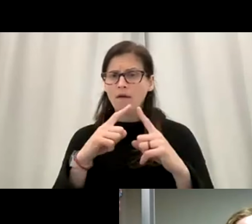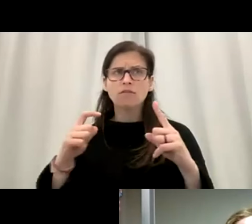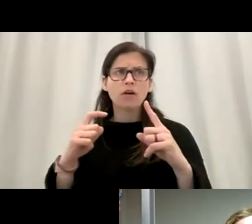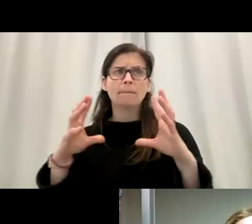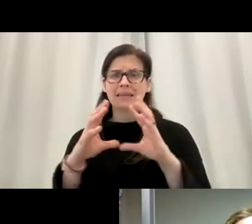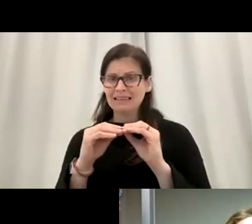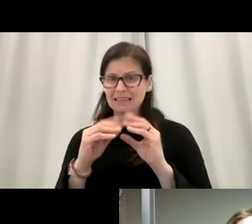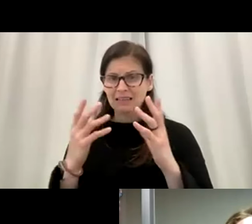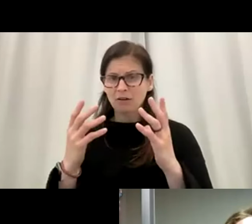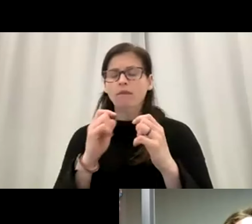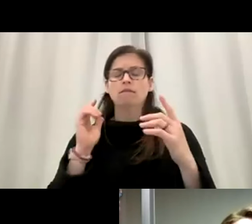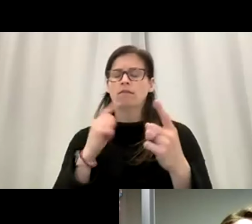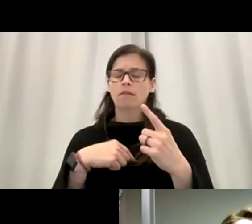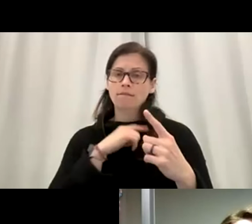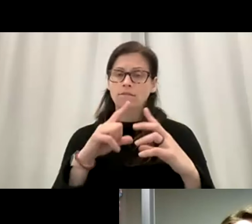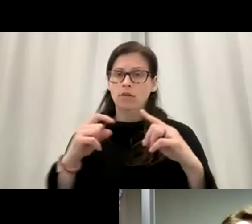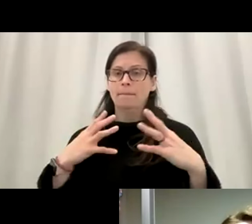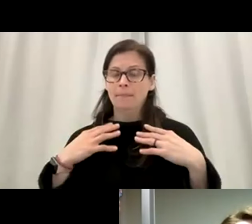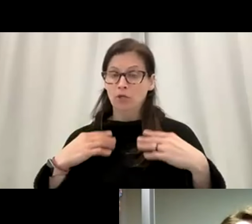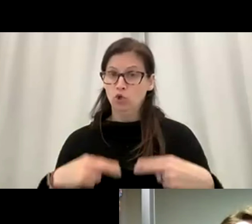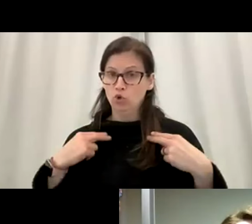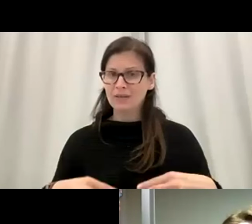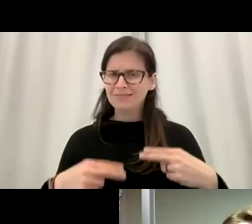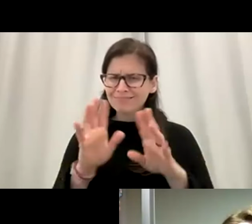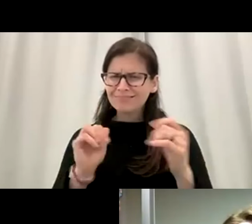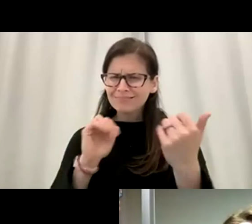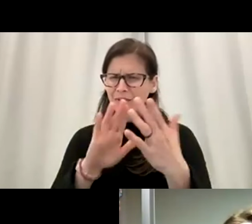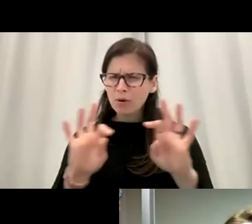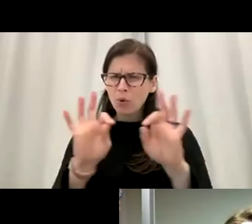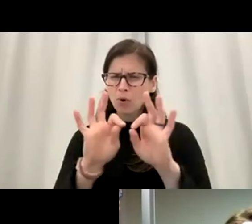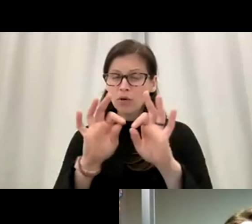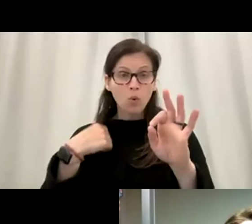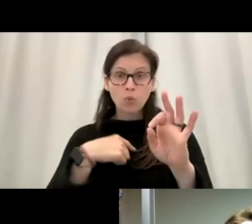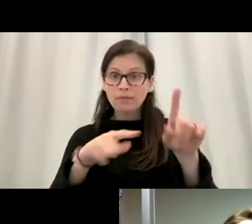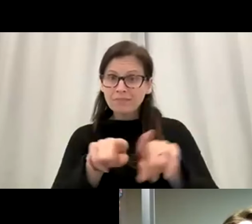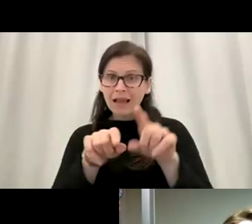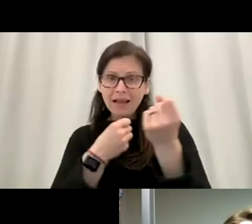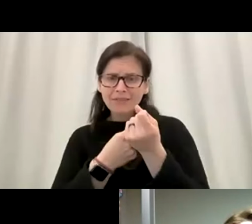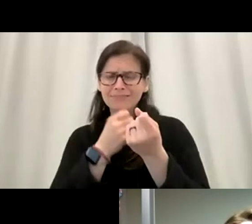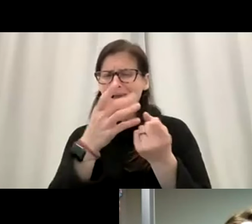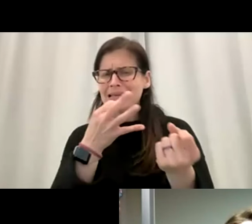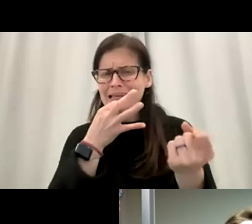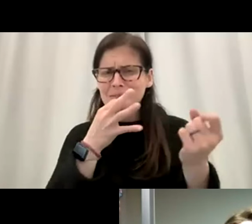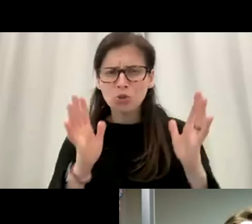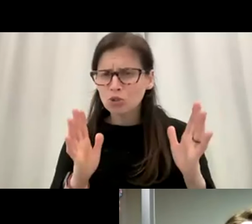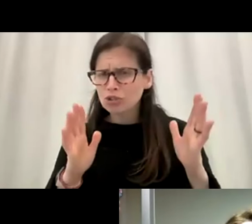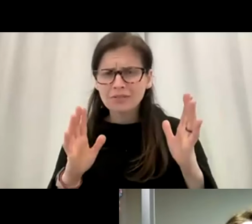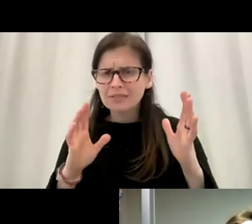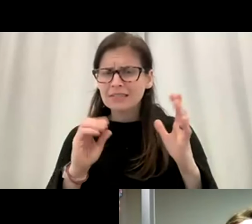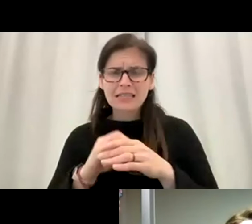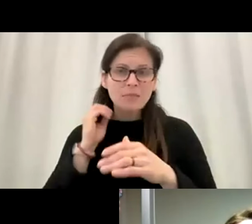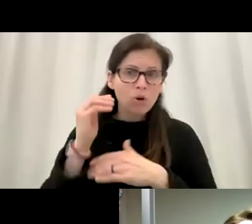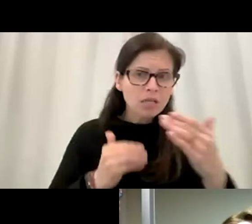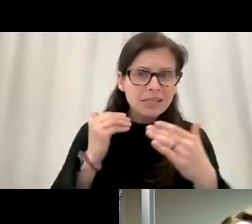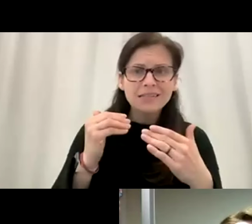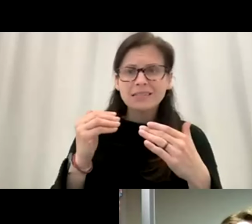so important. And just like Nora said, we as advocates are not always experts, you know, in the process or the subject